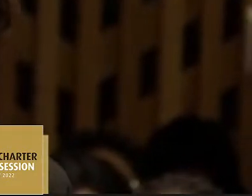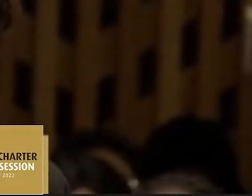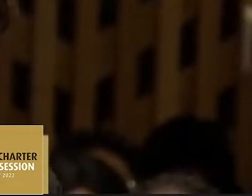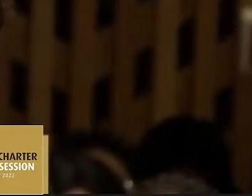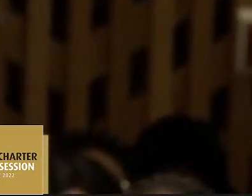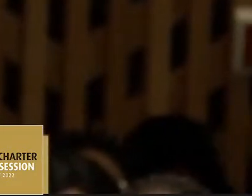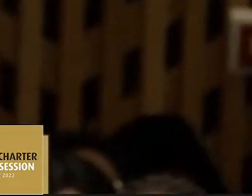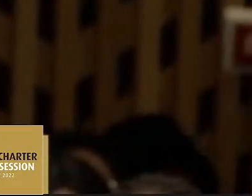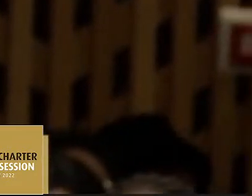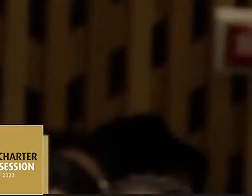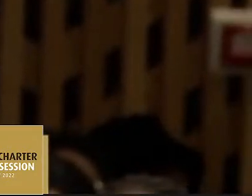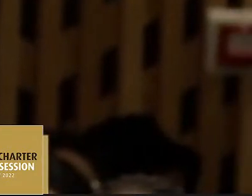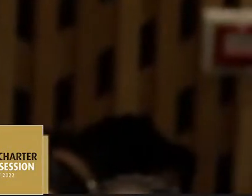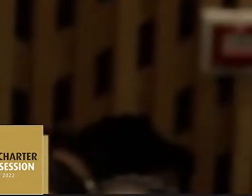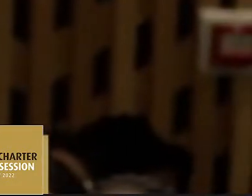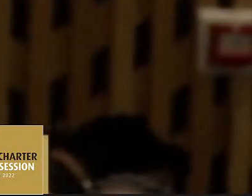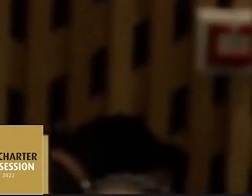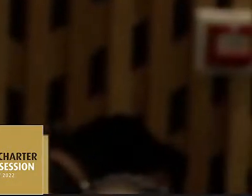for them